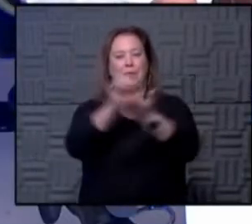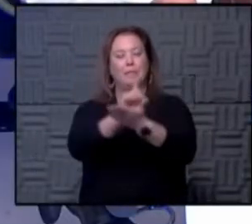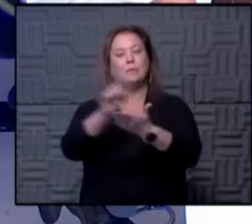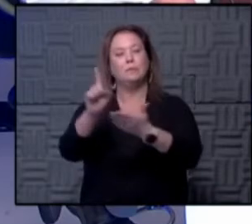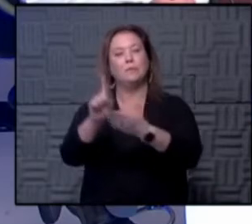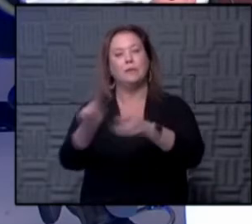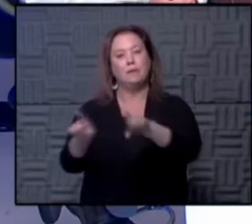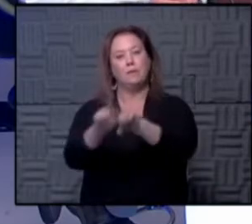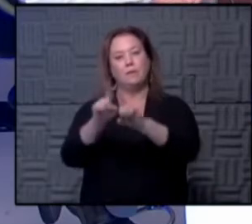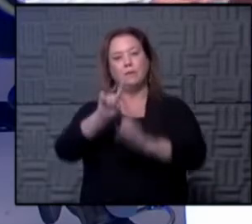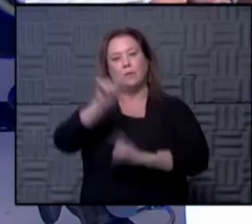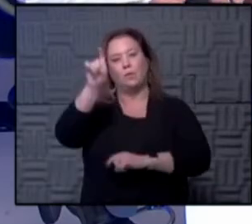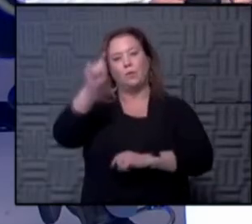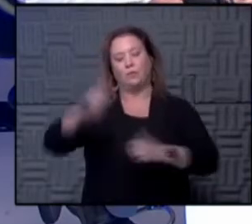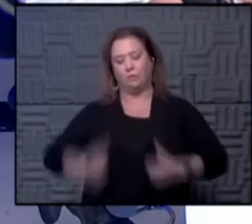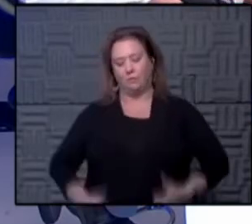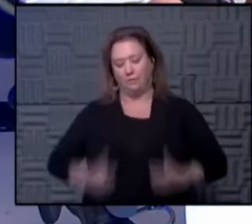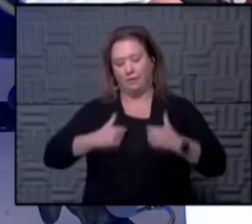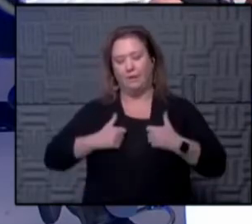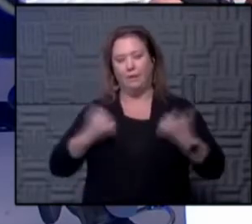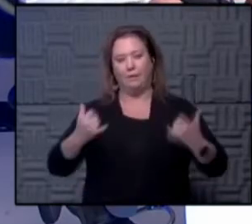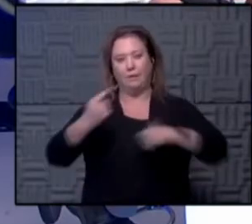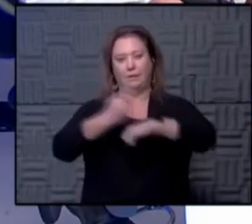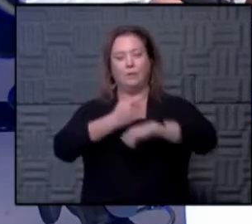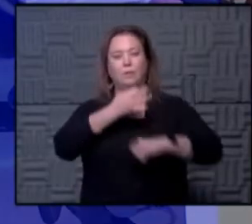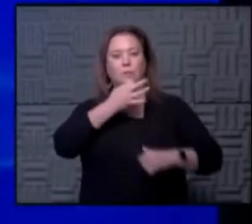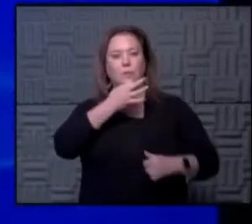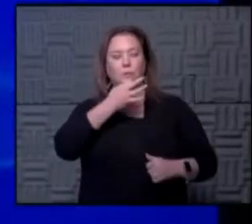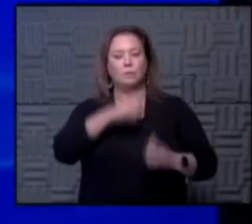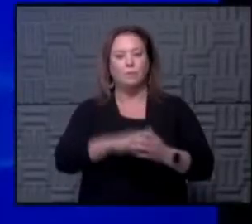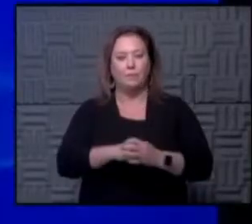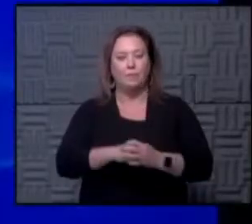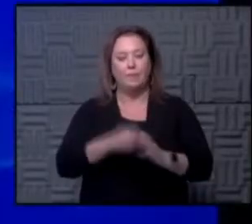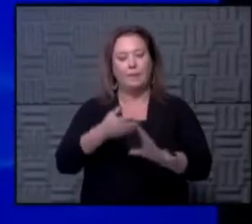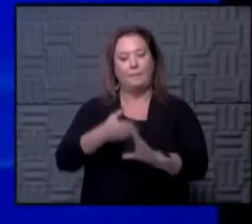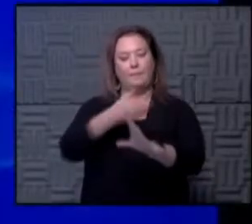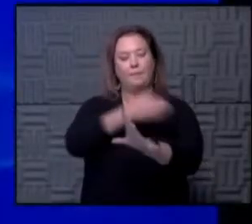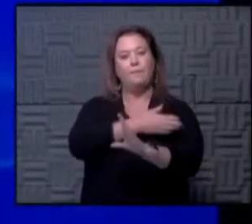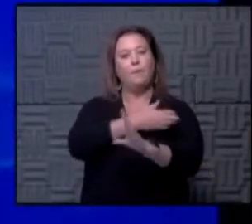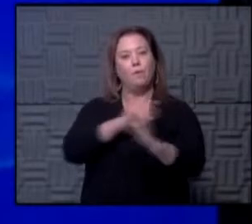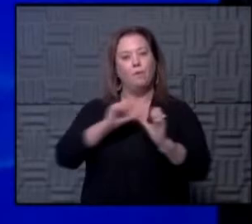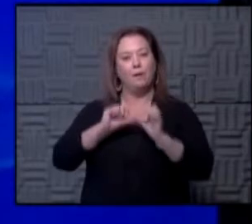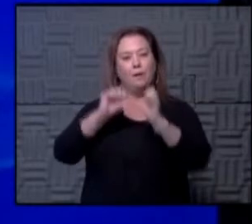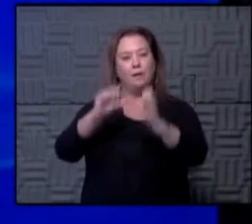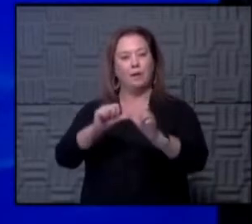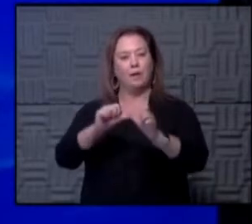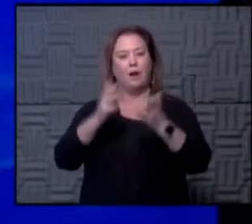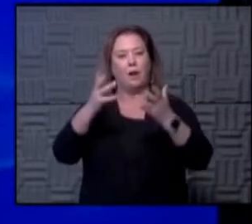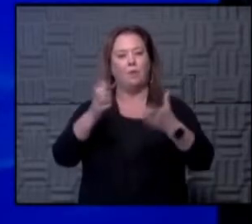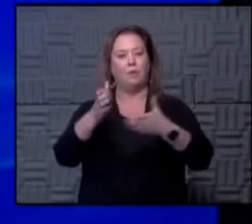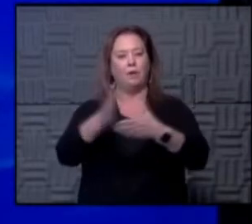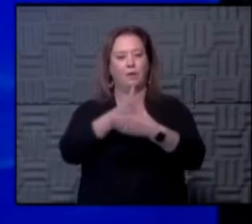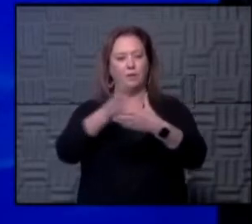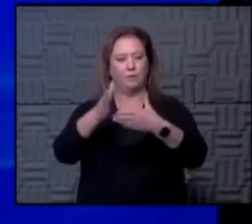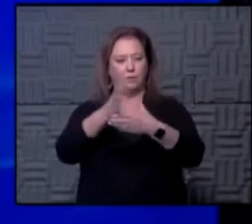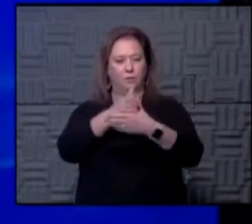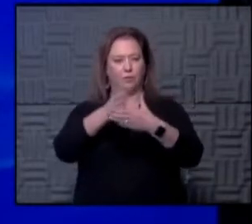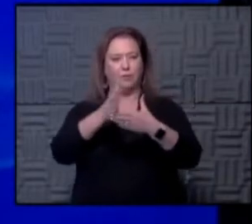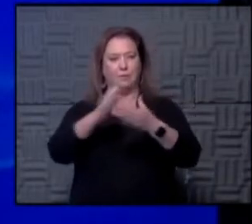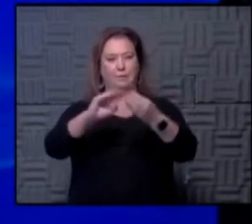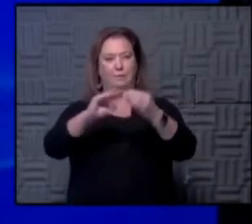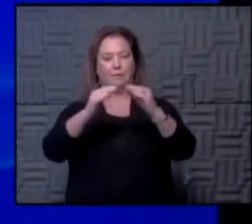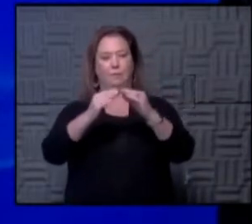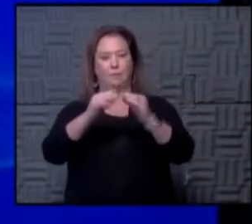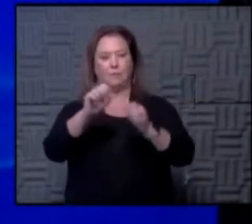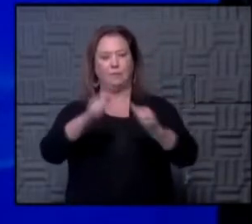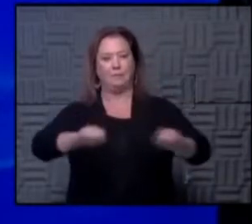and also questions live today in just a few minutes. But before we jump into those, I did want to share some numbers,